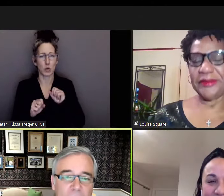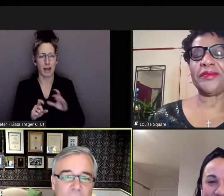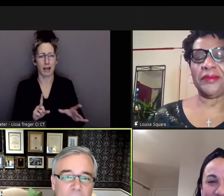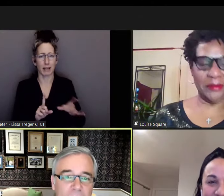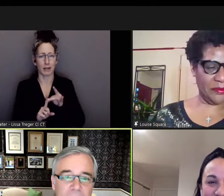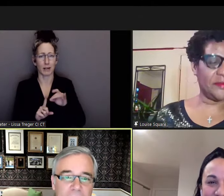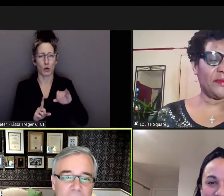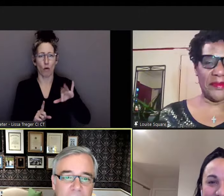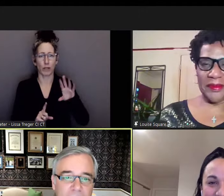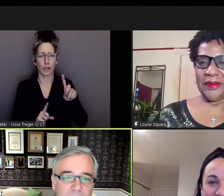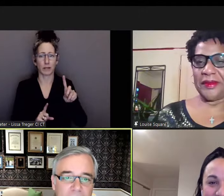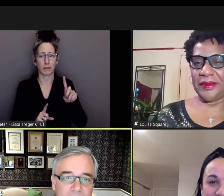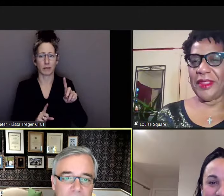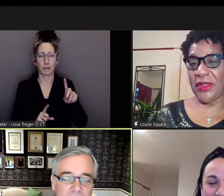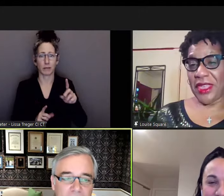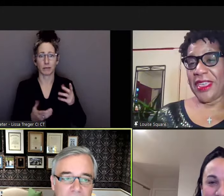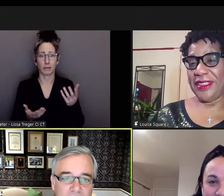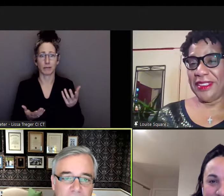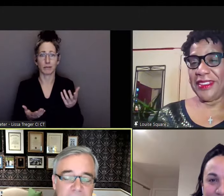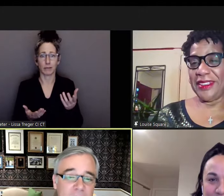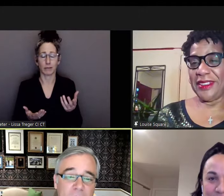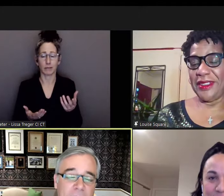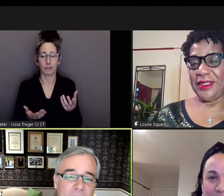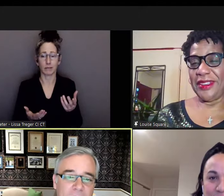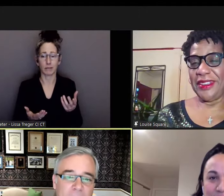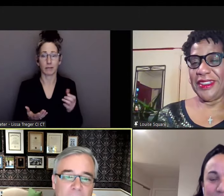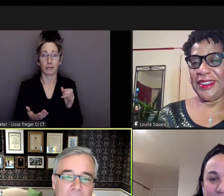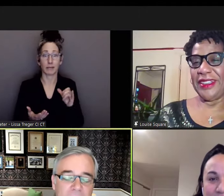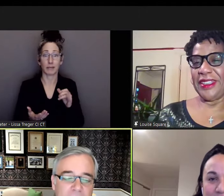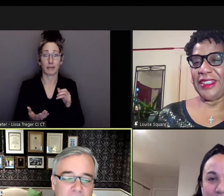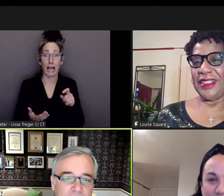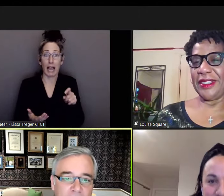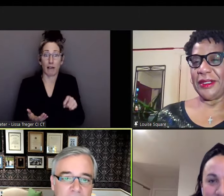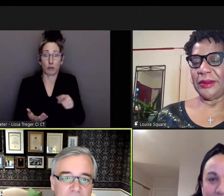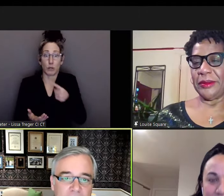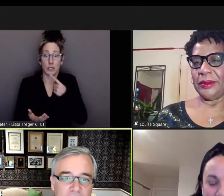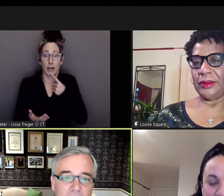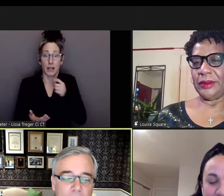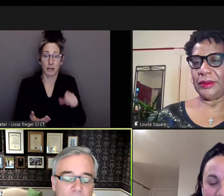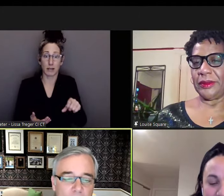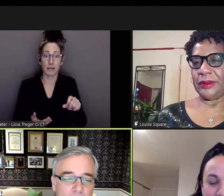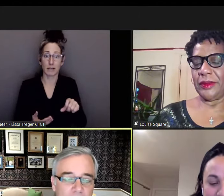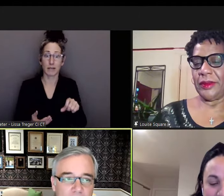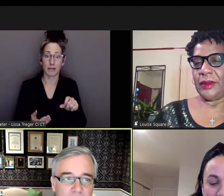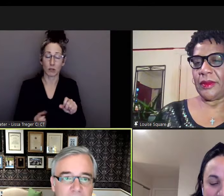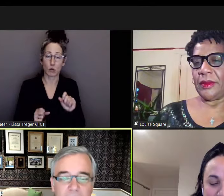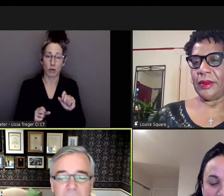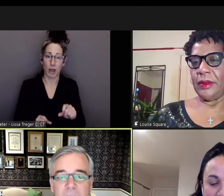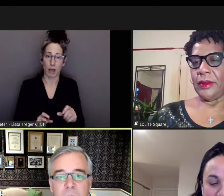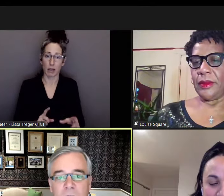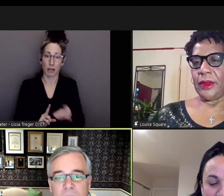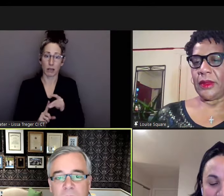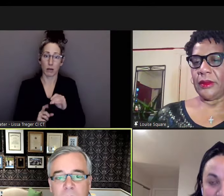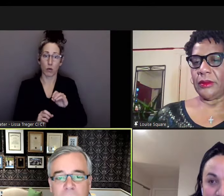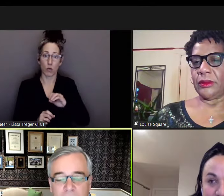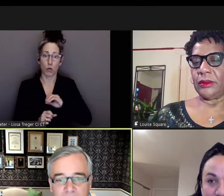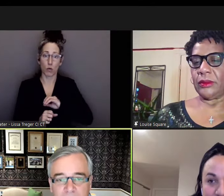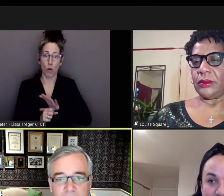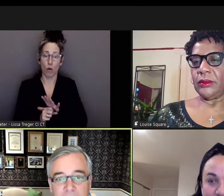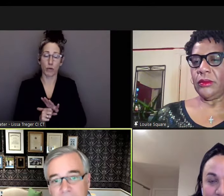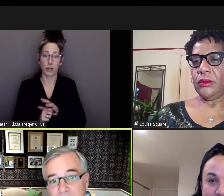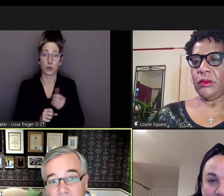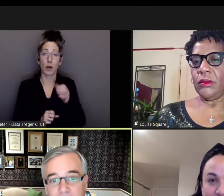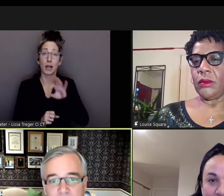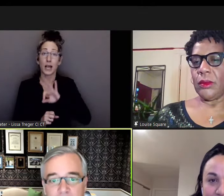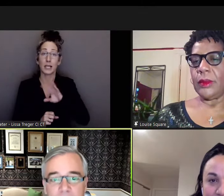We don't know. I mean, that's the answer I would have to say. Just out of the 96% of people in the